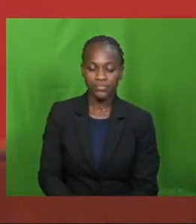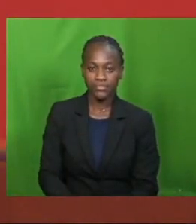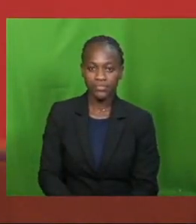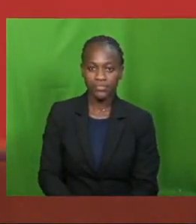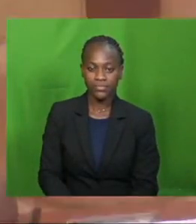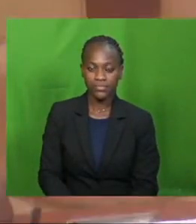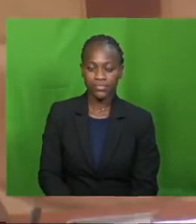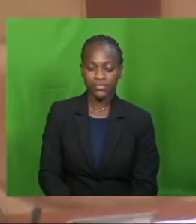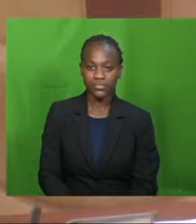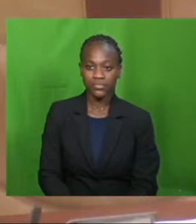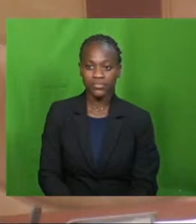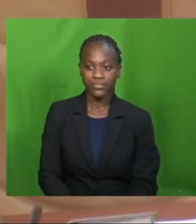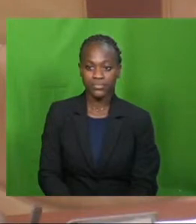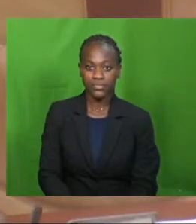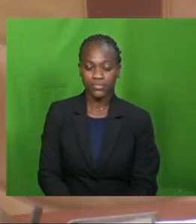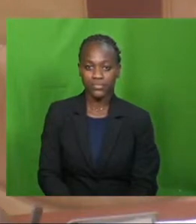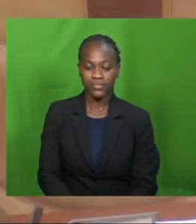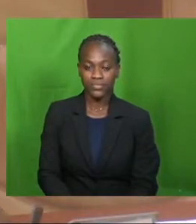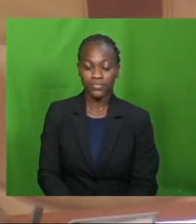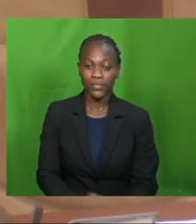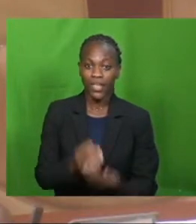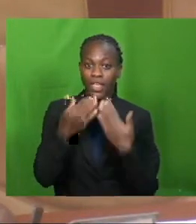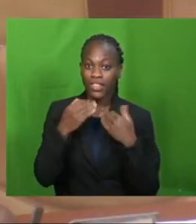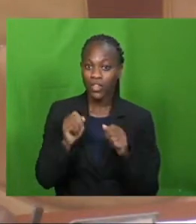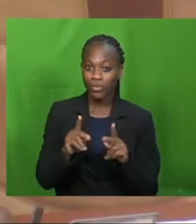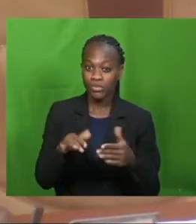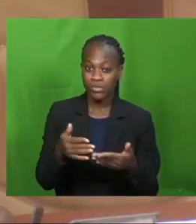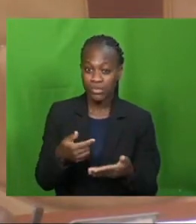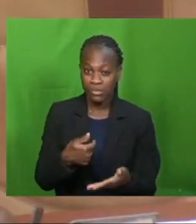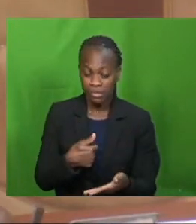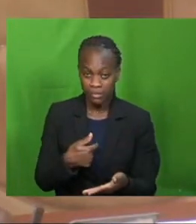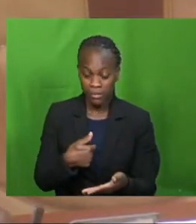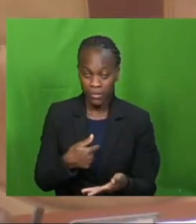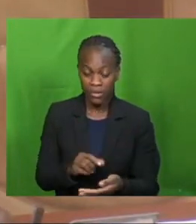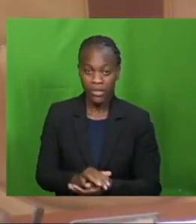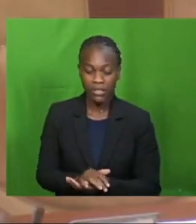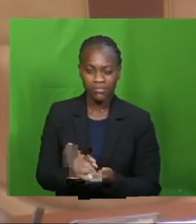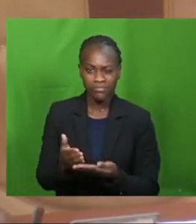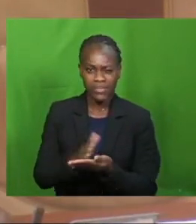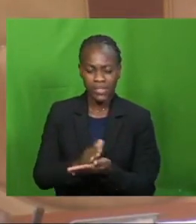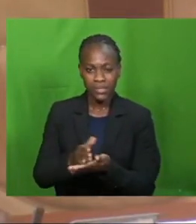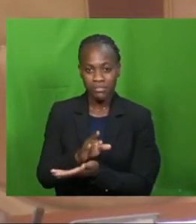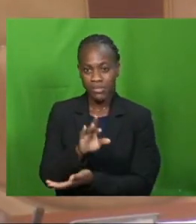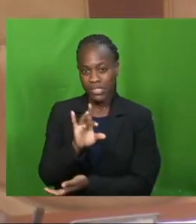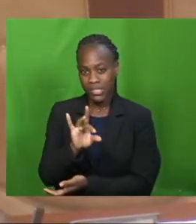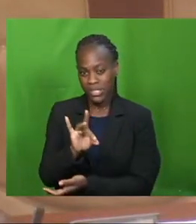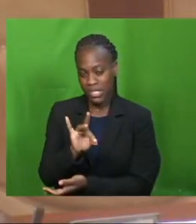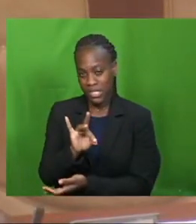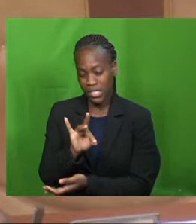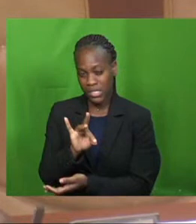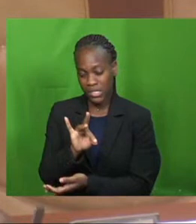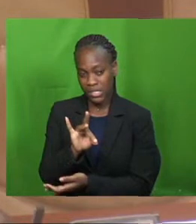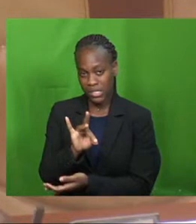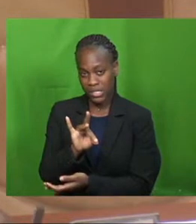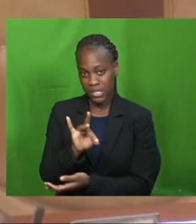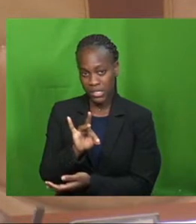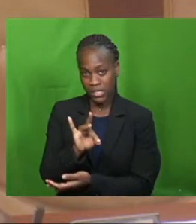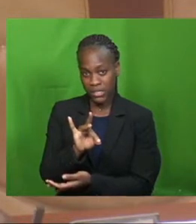Speaker, thank you for the opportunity. Speaker, on page 8, items